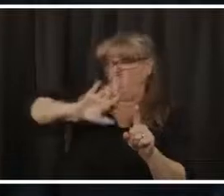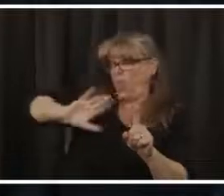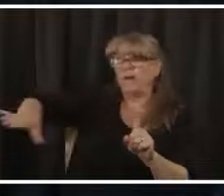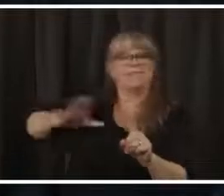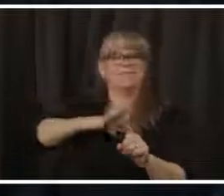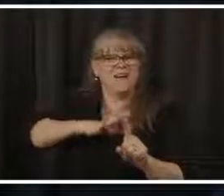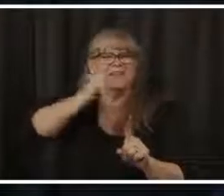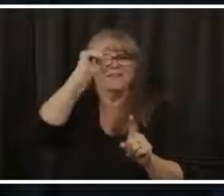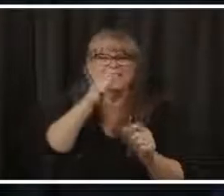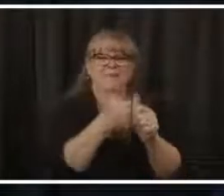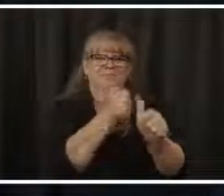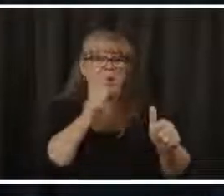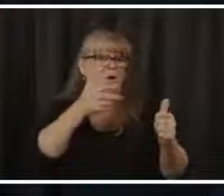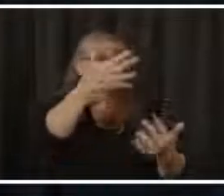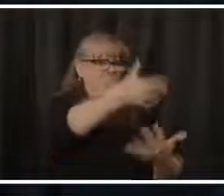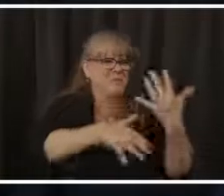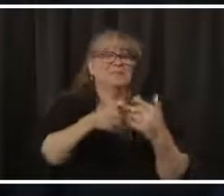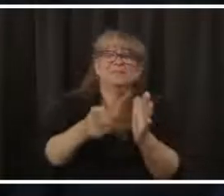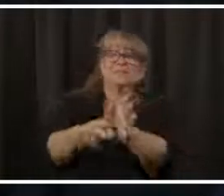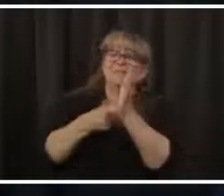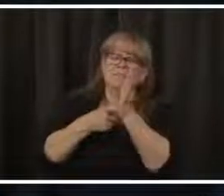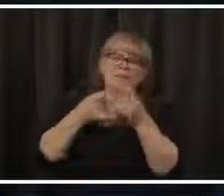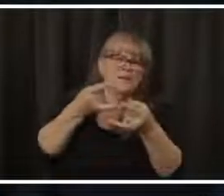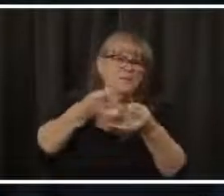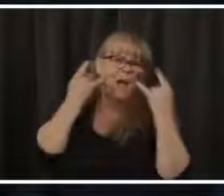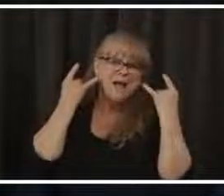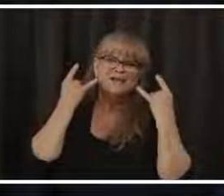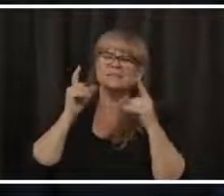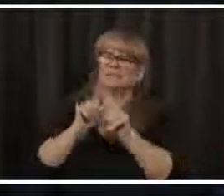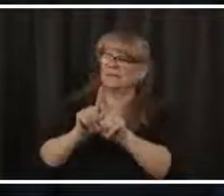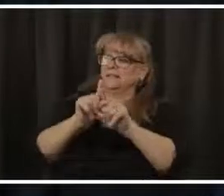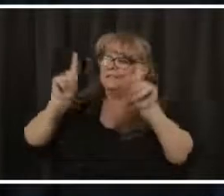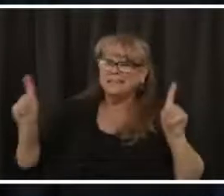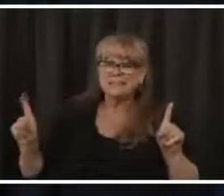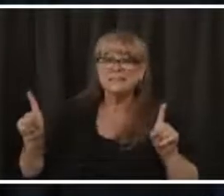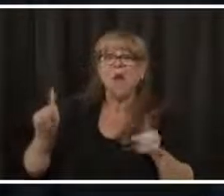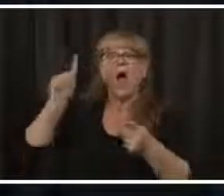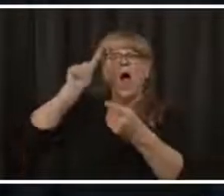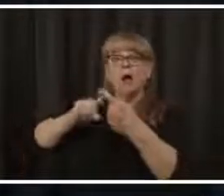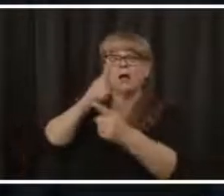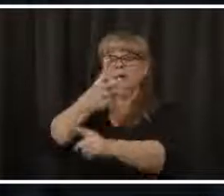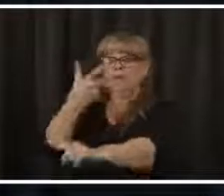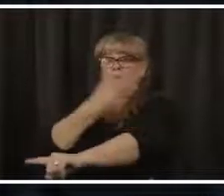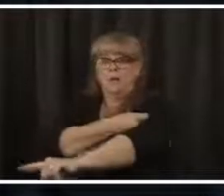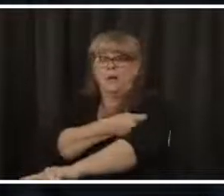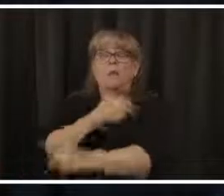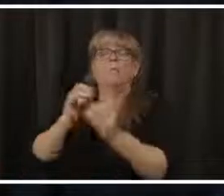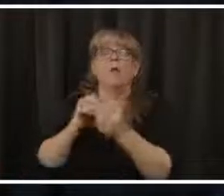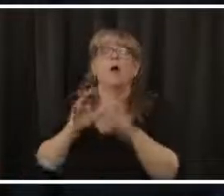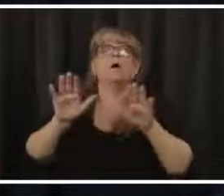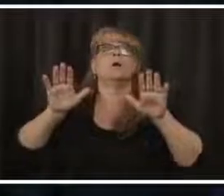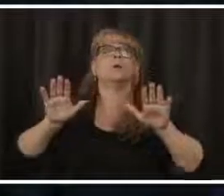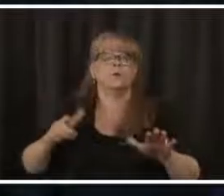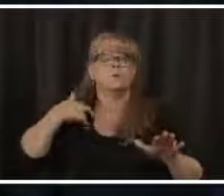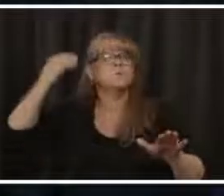others. If you are, you can certainly breathe easier. More and more Coloradans are getting vaccinated every